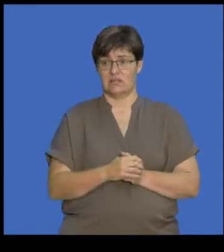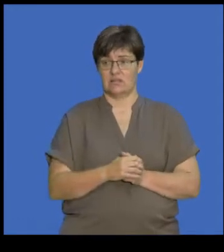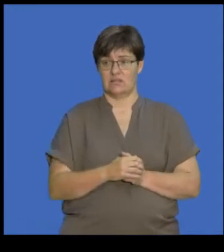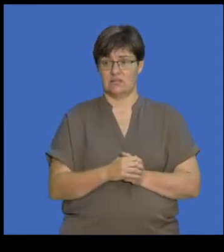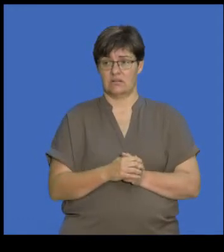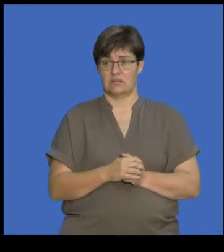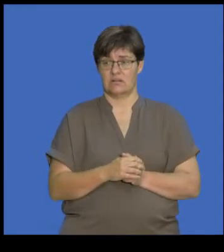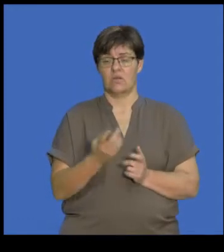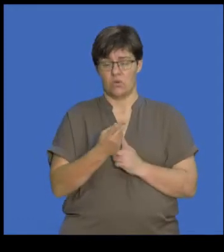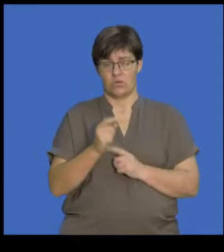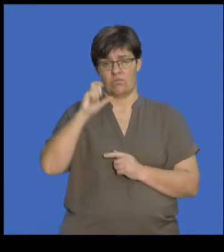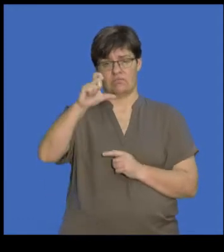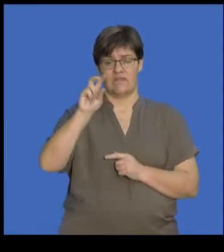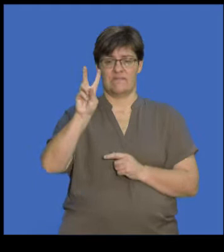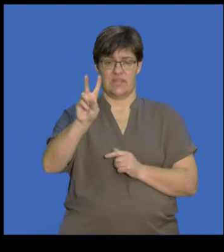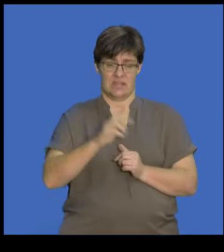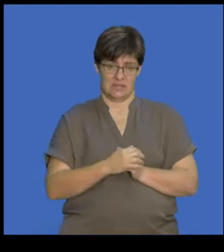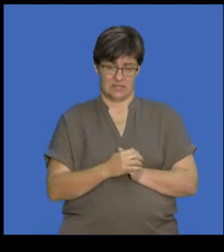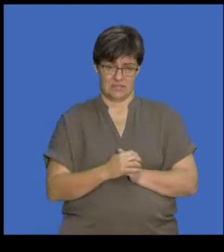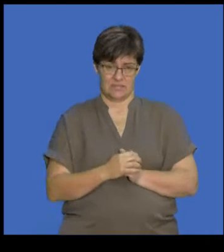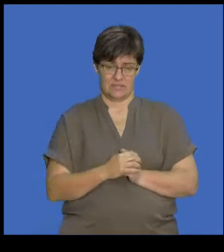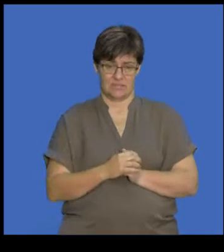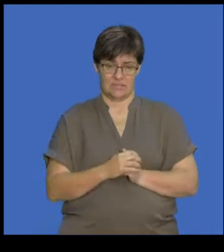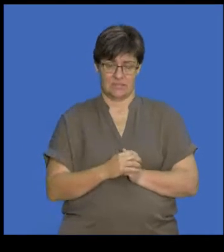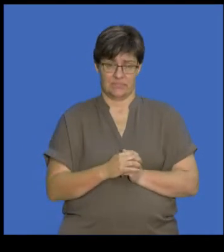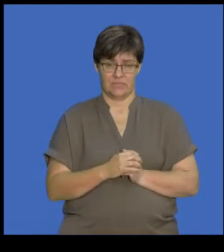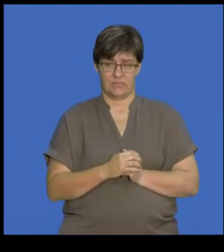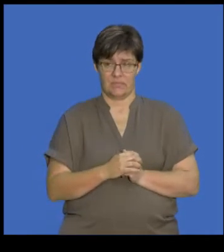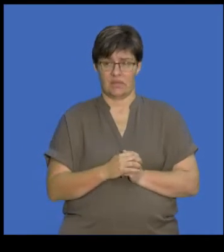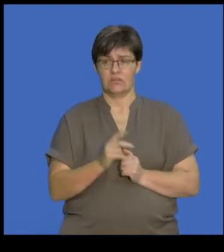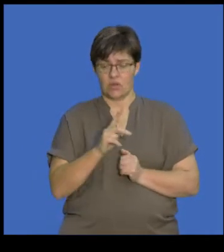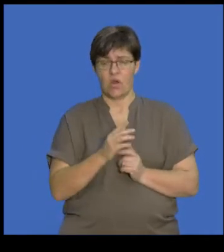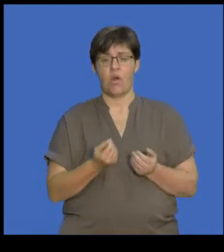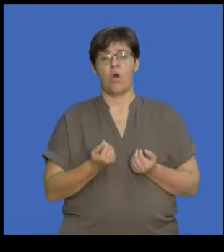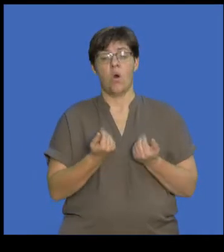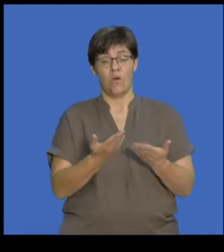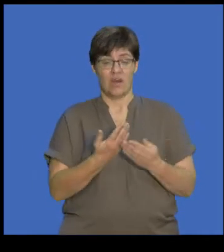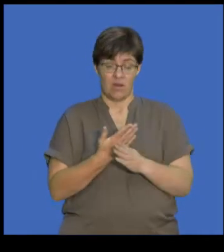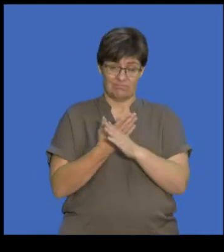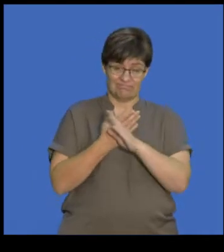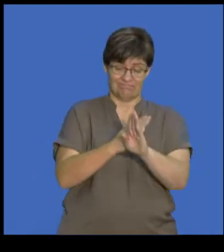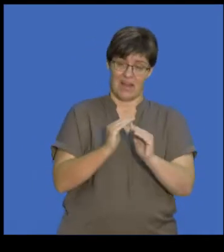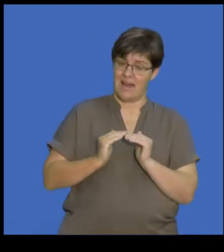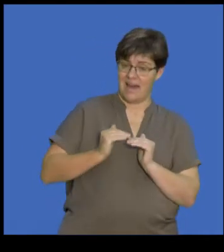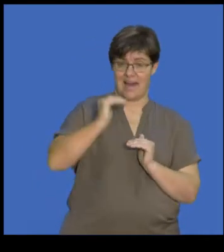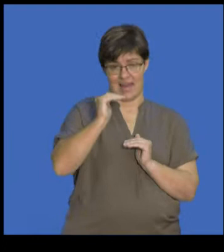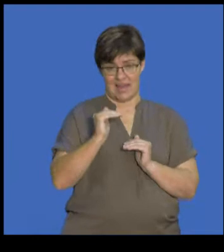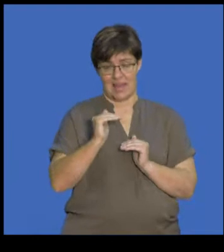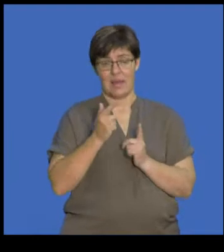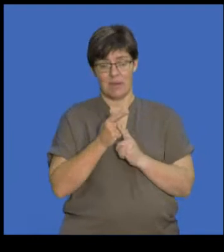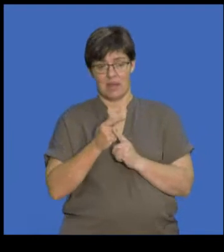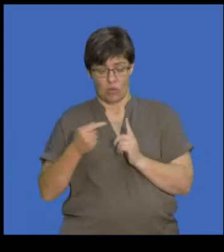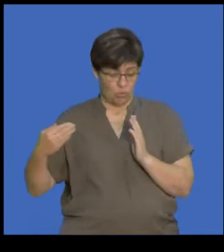volt, which is also in uppercase or capital letter V. So a voltmeter offers high resistance. What does that mean? No